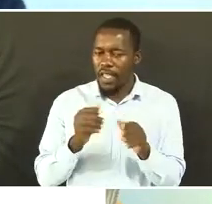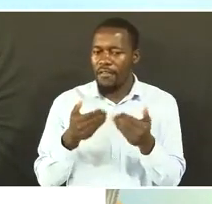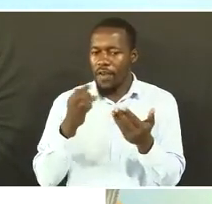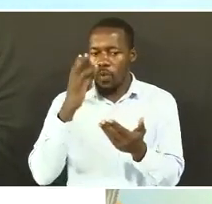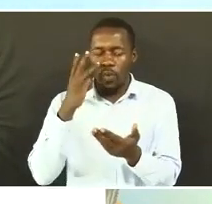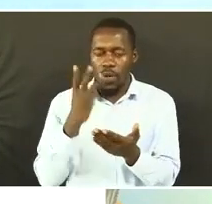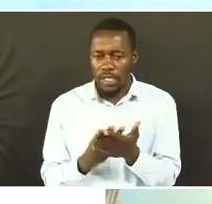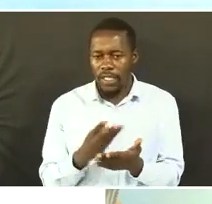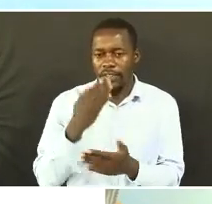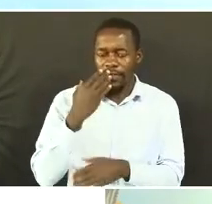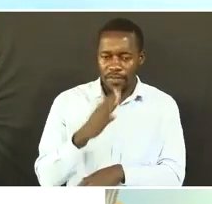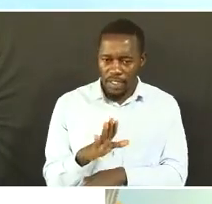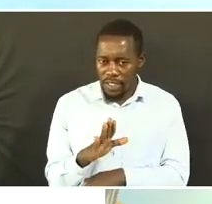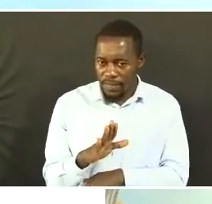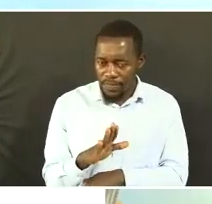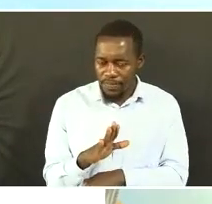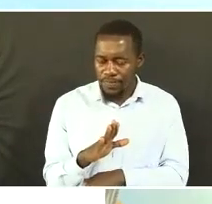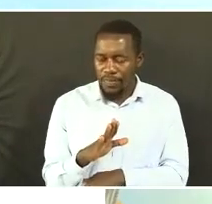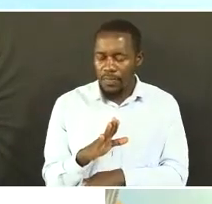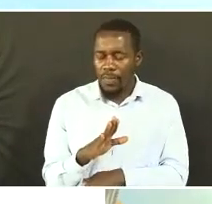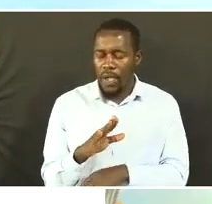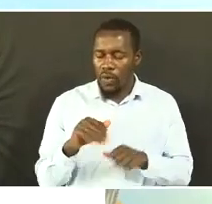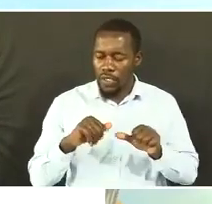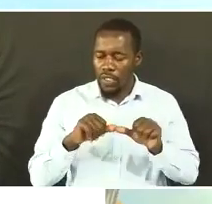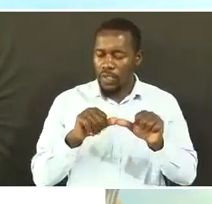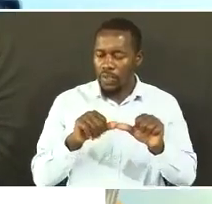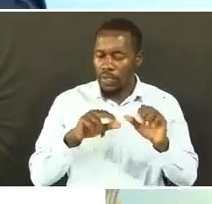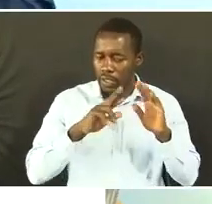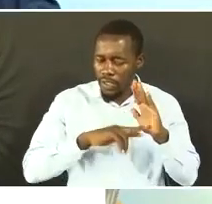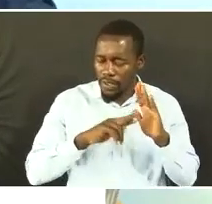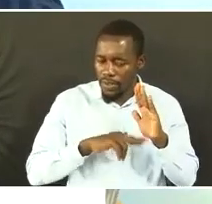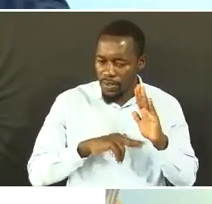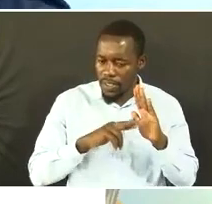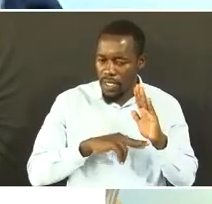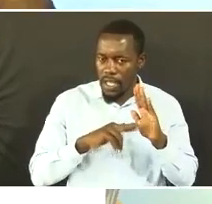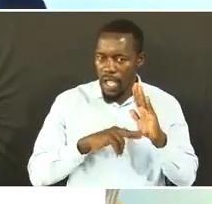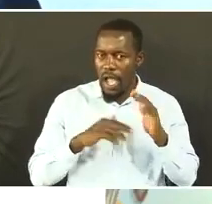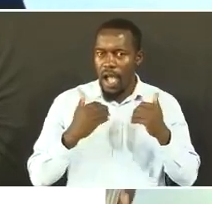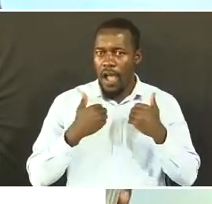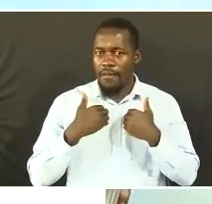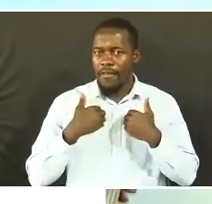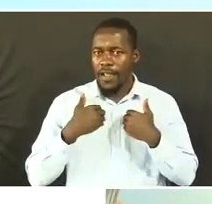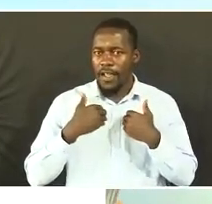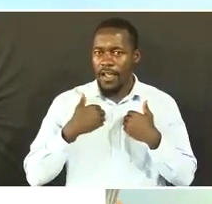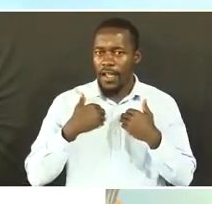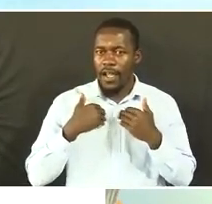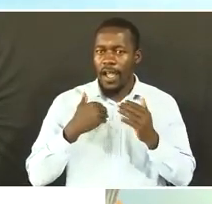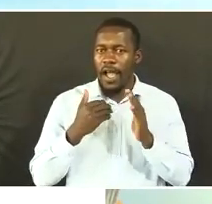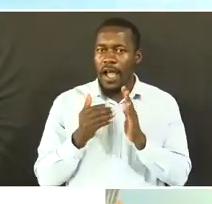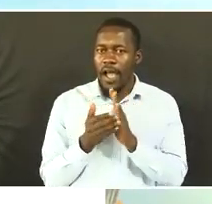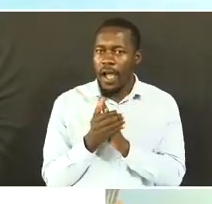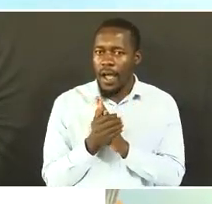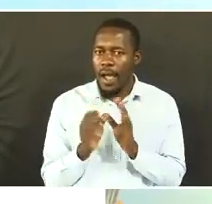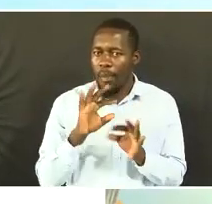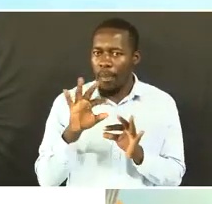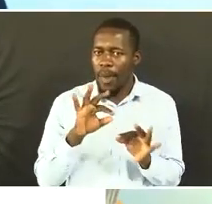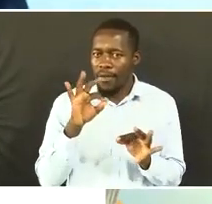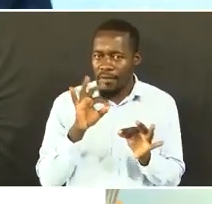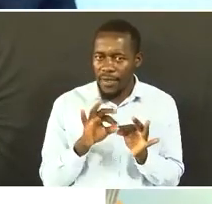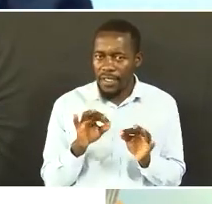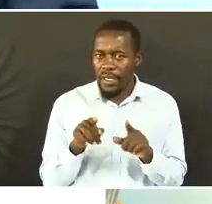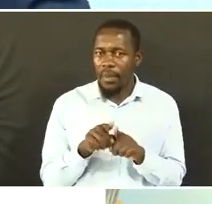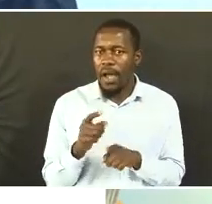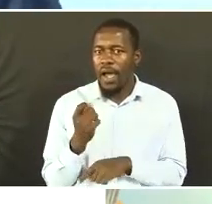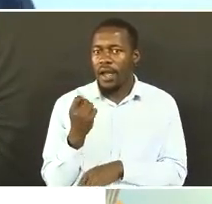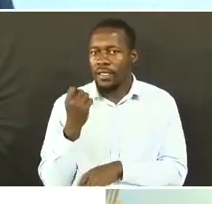says, it seemed good to me also, having heard perfect, not partial, understanding of all things from the very